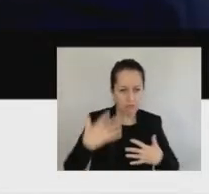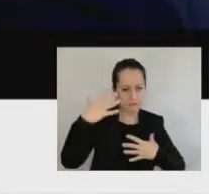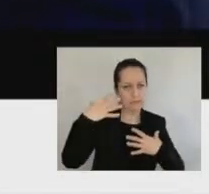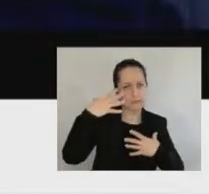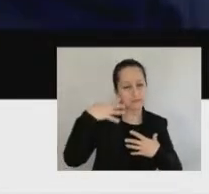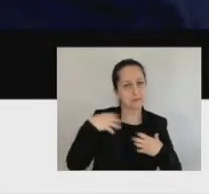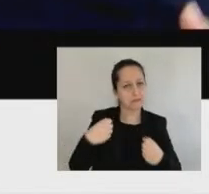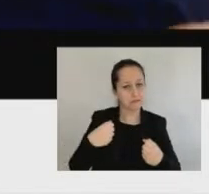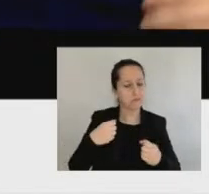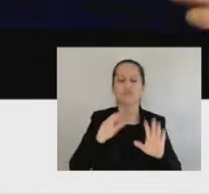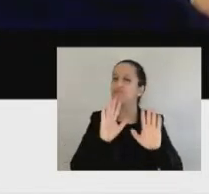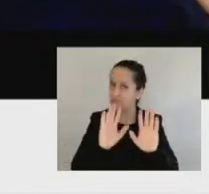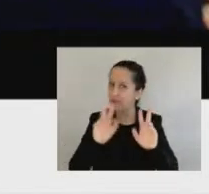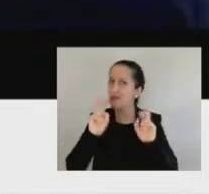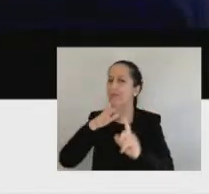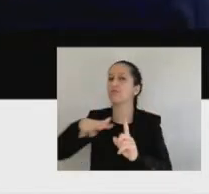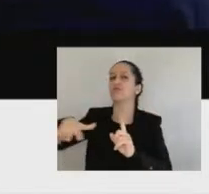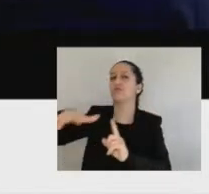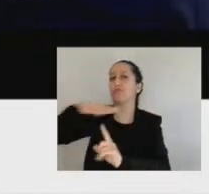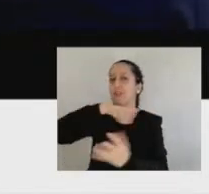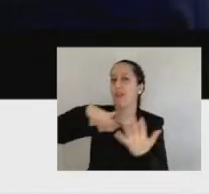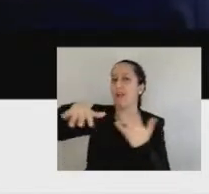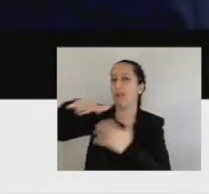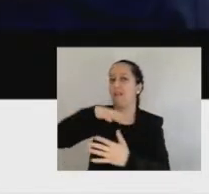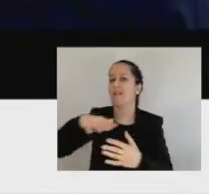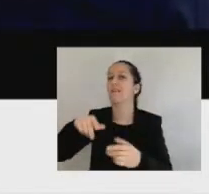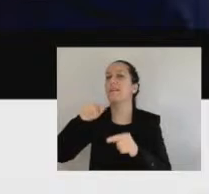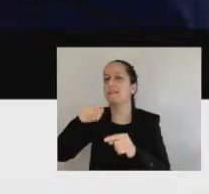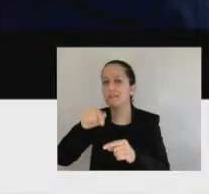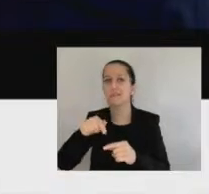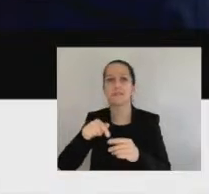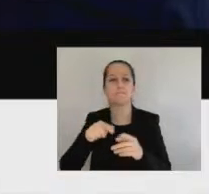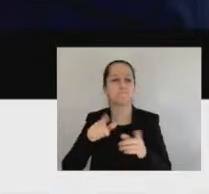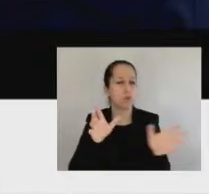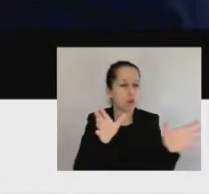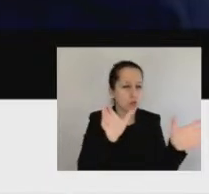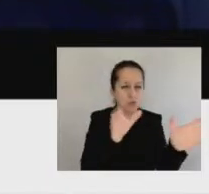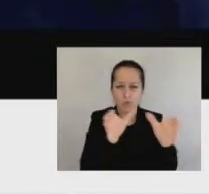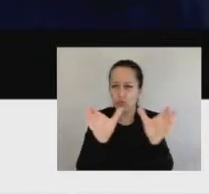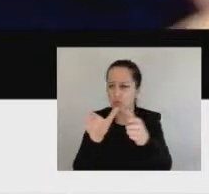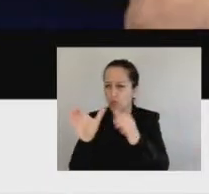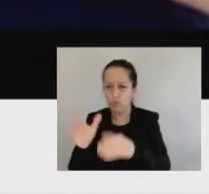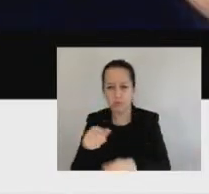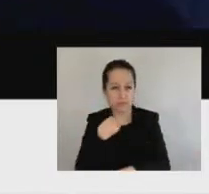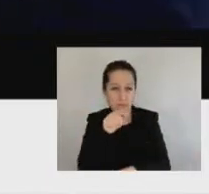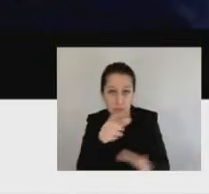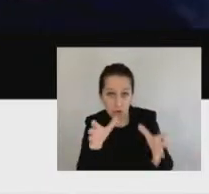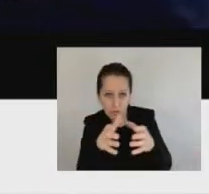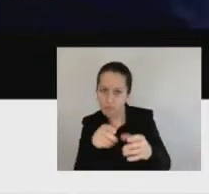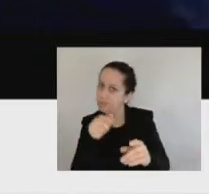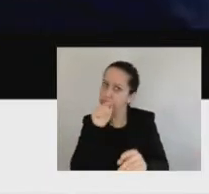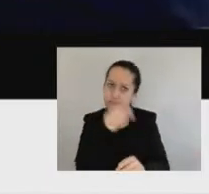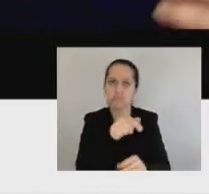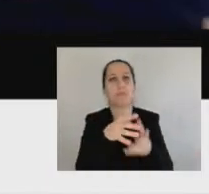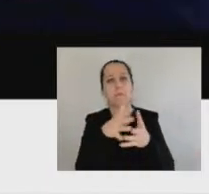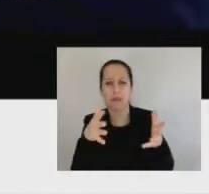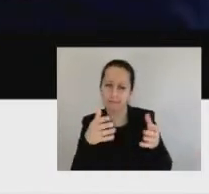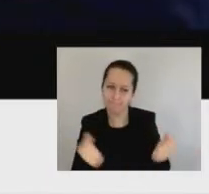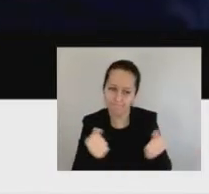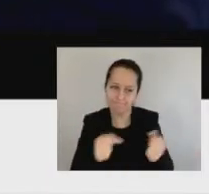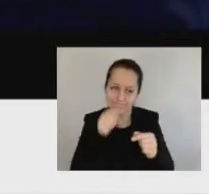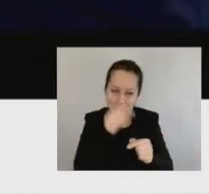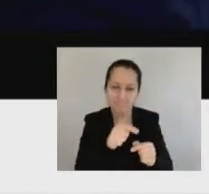we incorporate social vulnerability insofar as prioritizing the groups in which we want